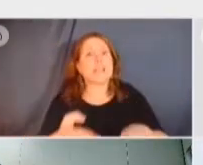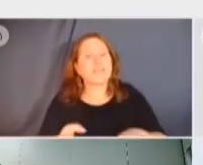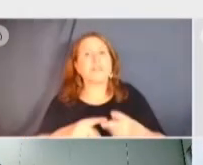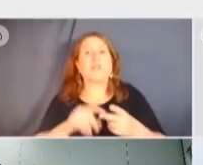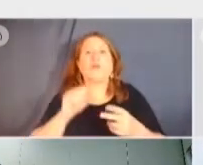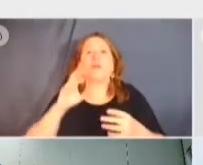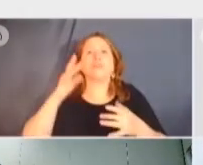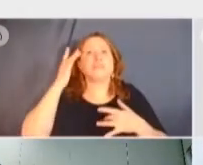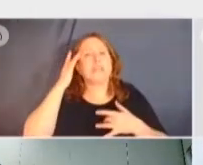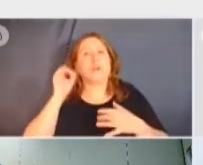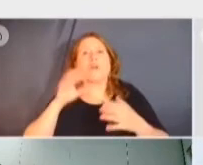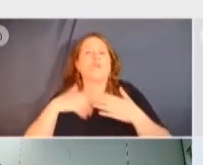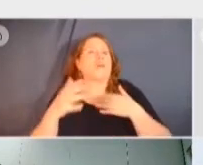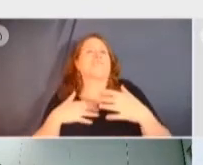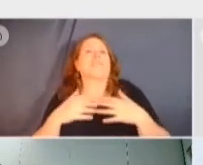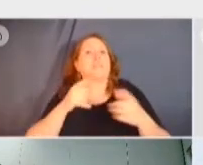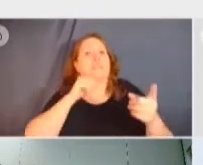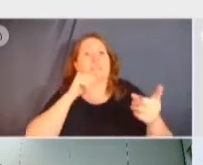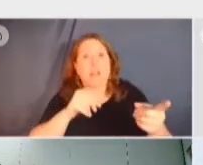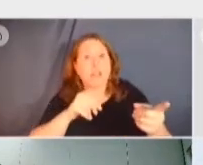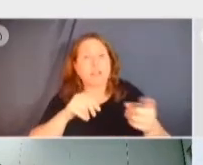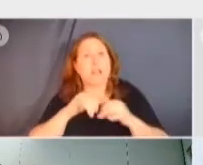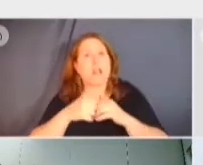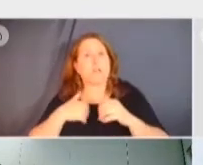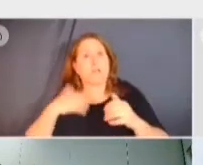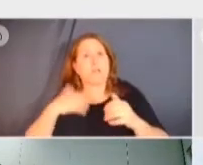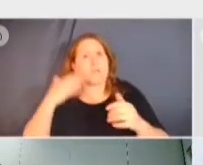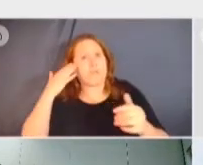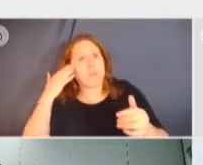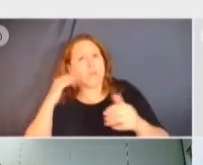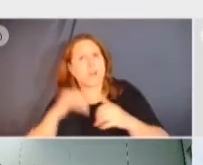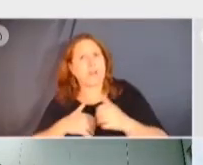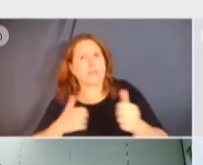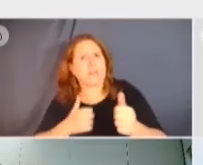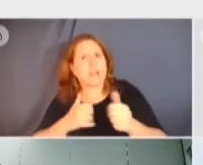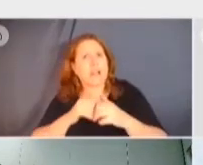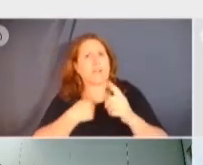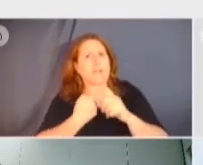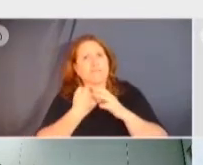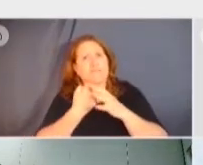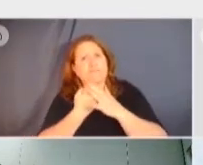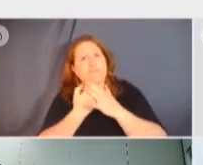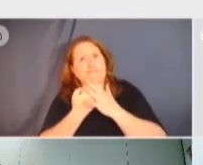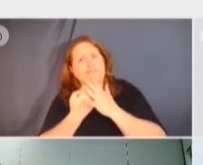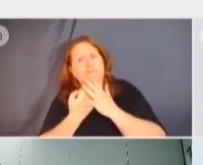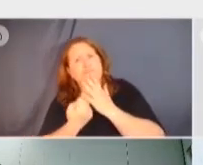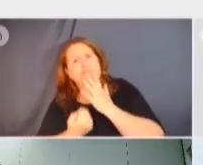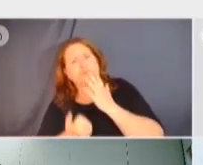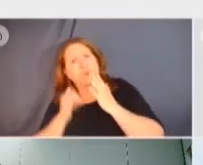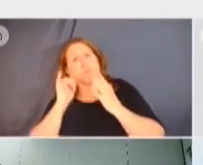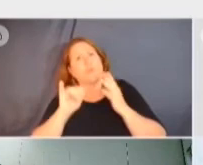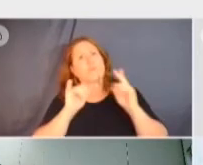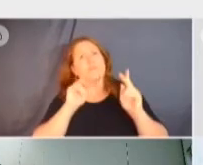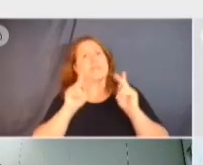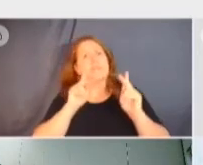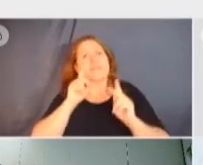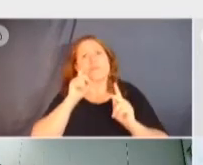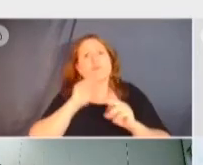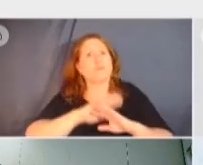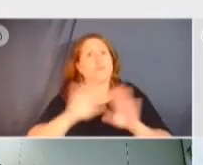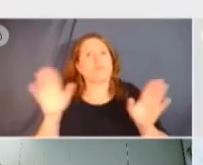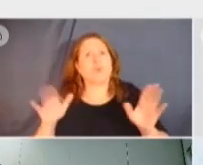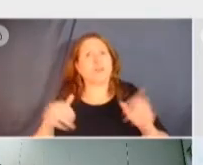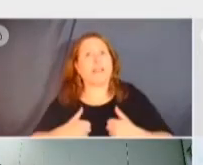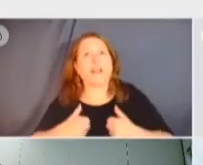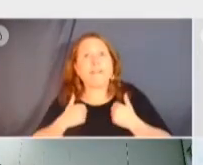more excuses. And then we put in some definitive thing that makes it impossible not to follow up